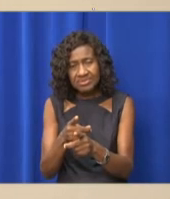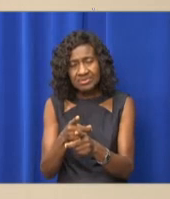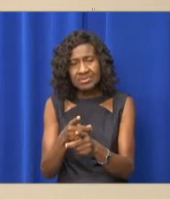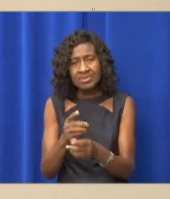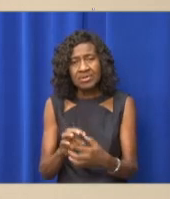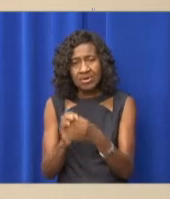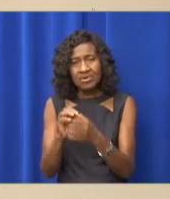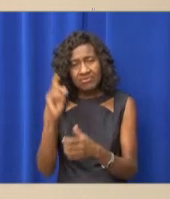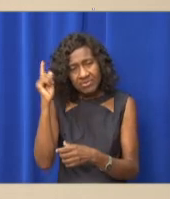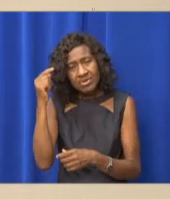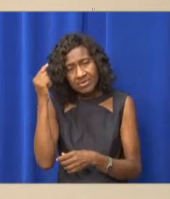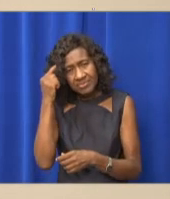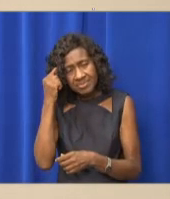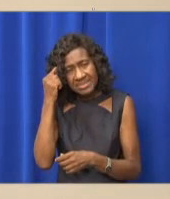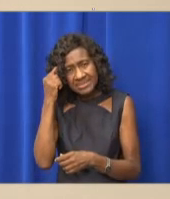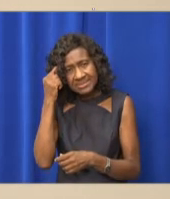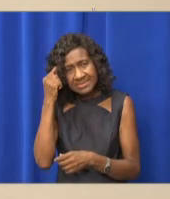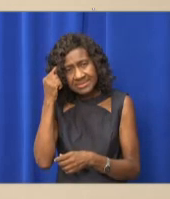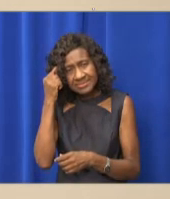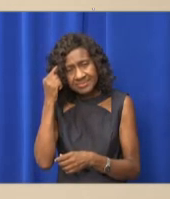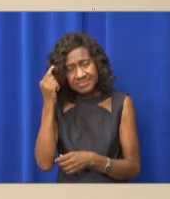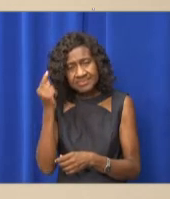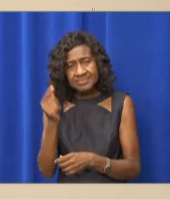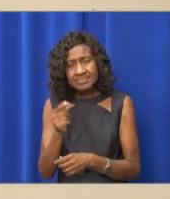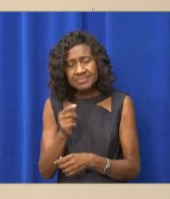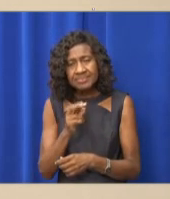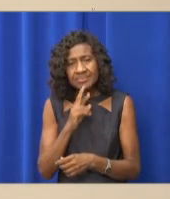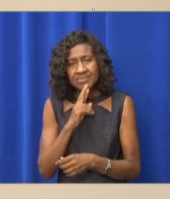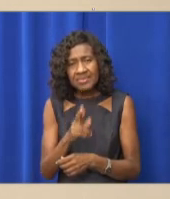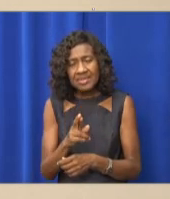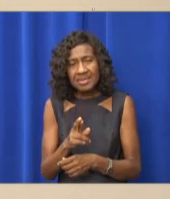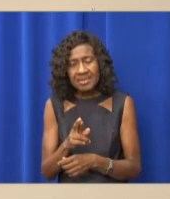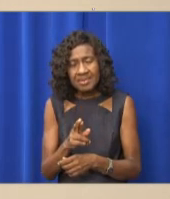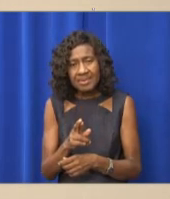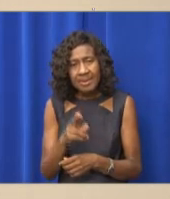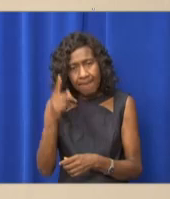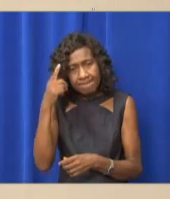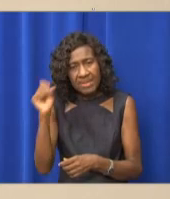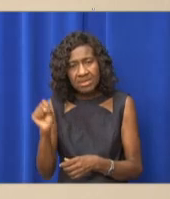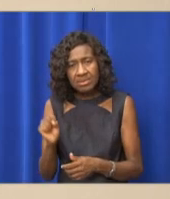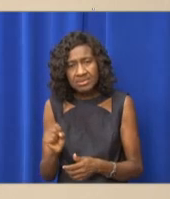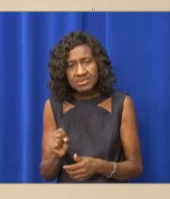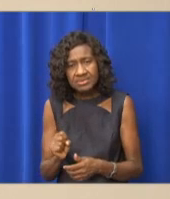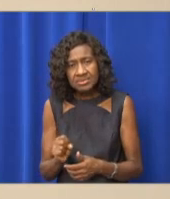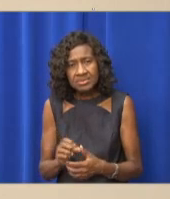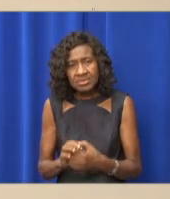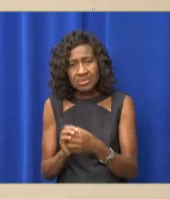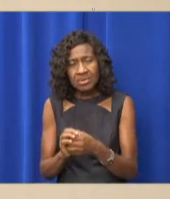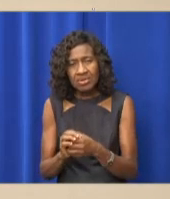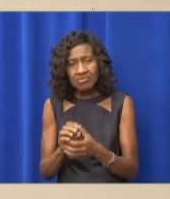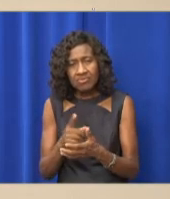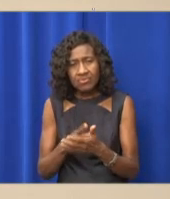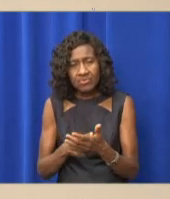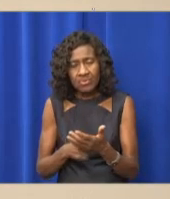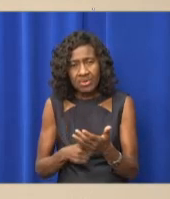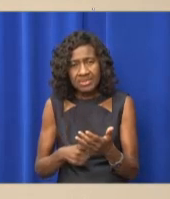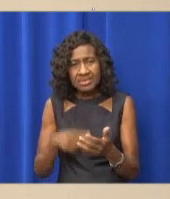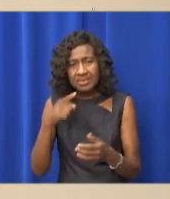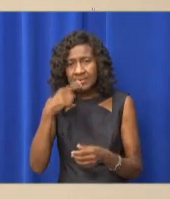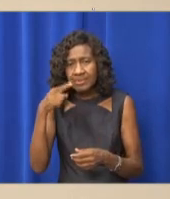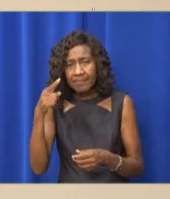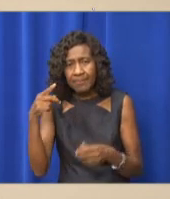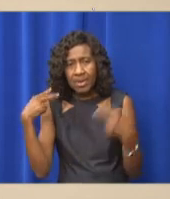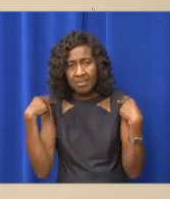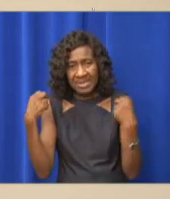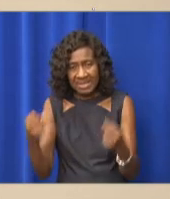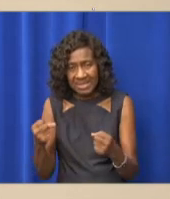has taken all along are driven and influenced very heavily by the public health considerations